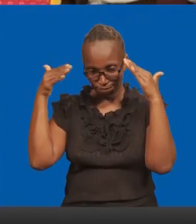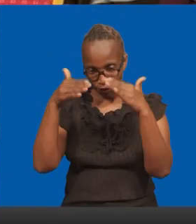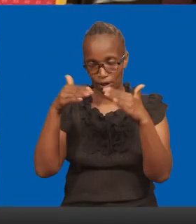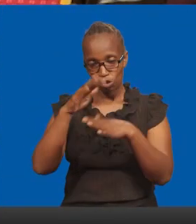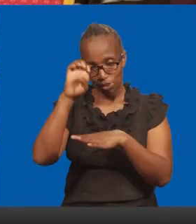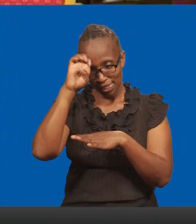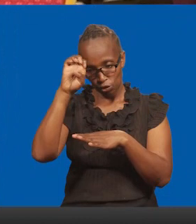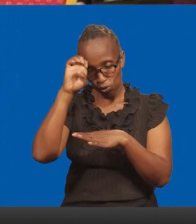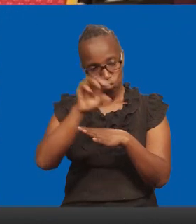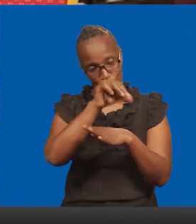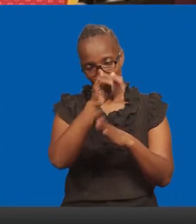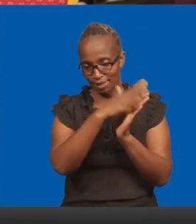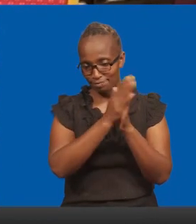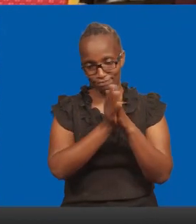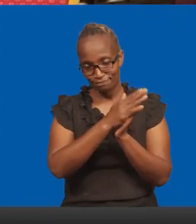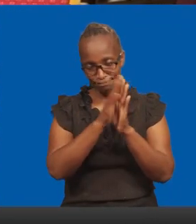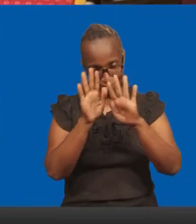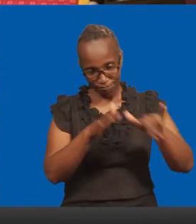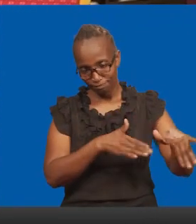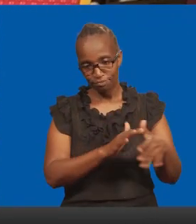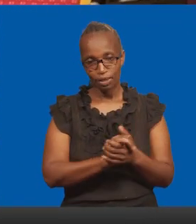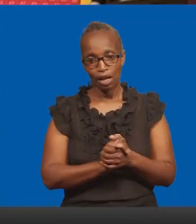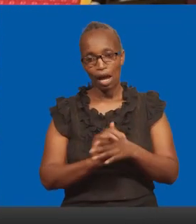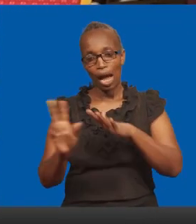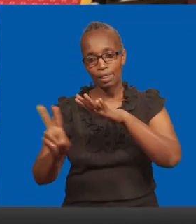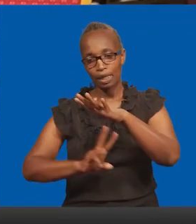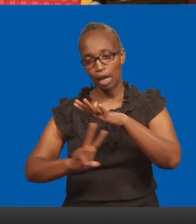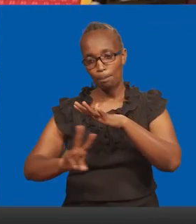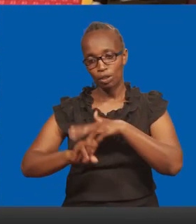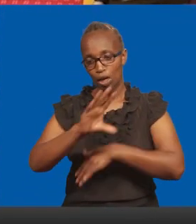Must hear what is wrong. You also listen to?